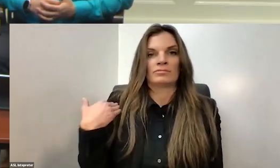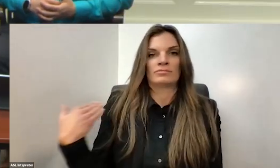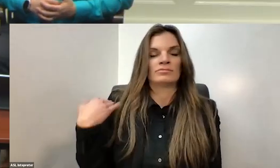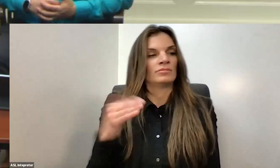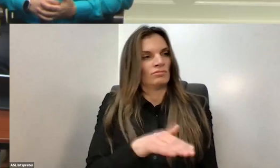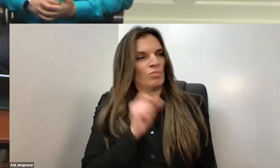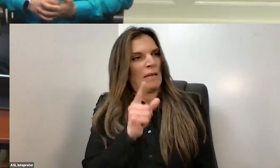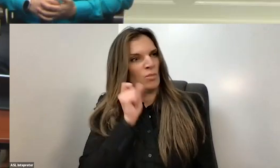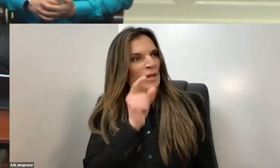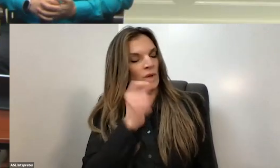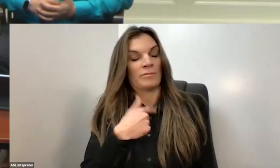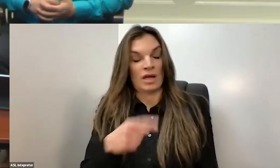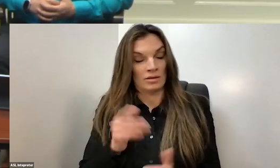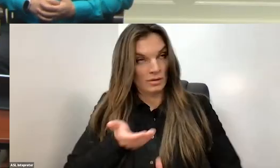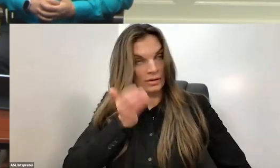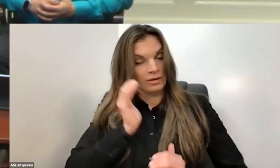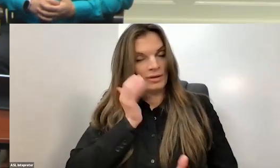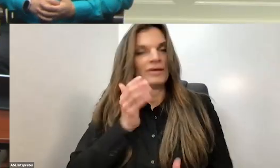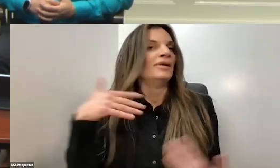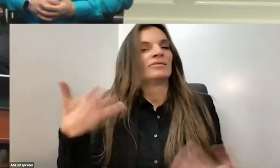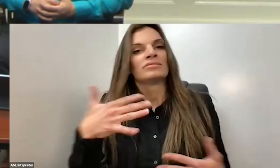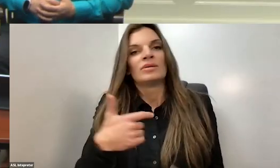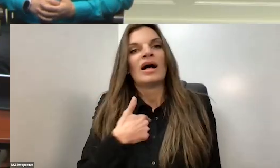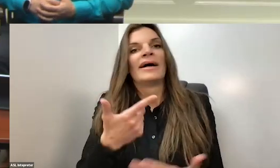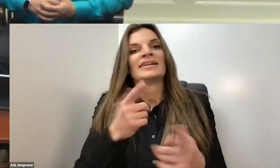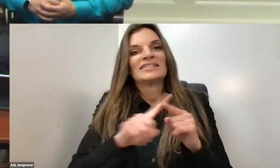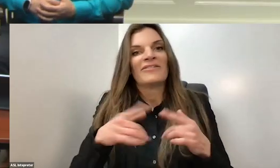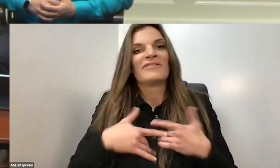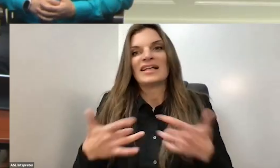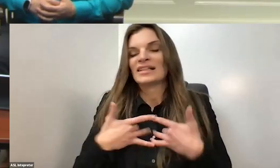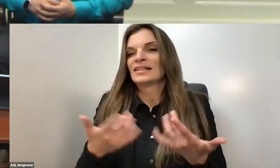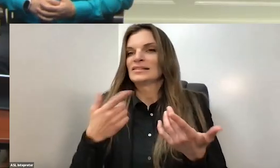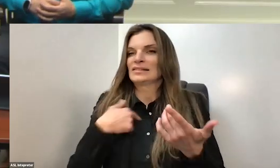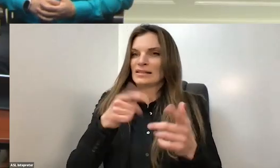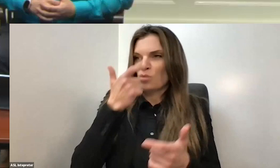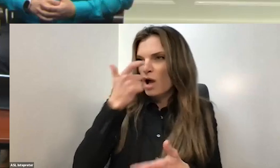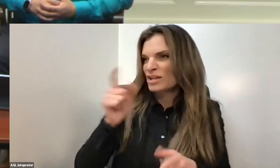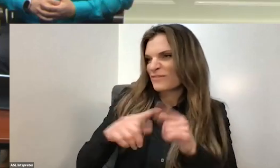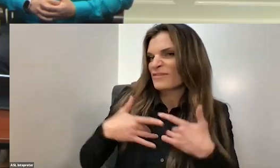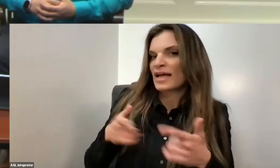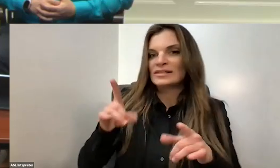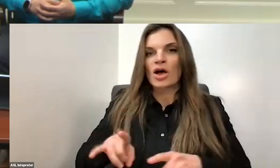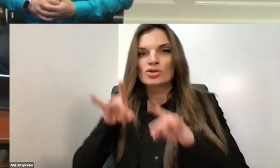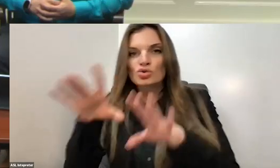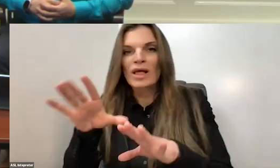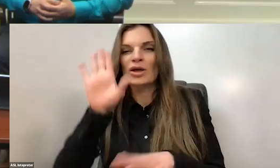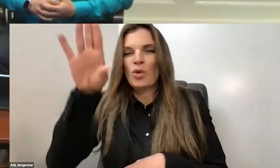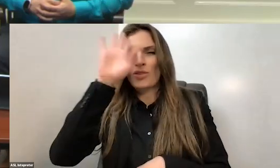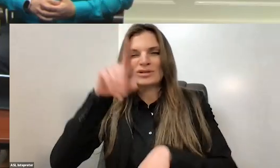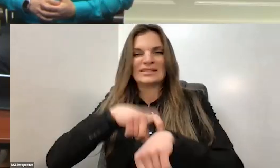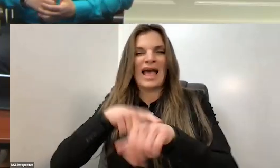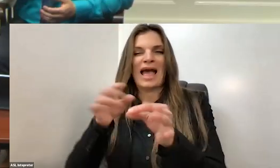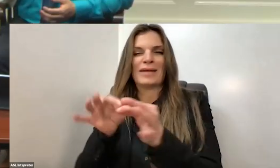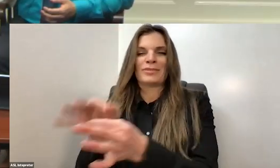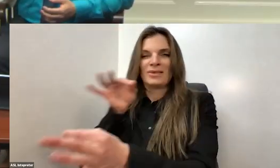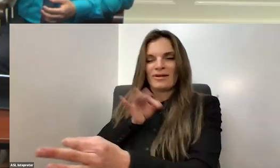But because we were having events and I was just like tuning in to things happening in Australia, which is of course the day before, and all kinds of